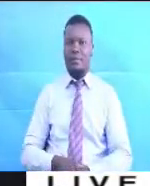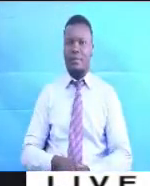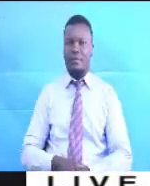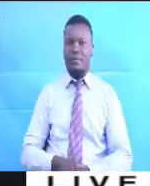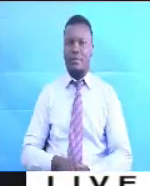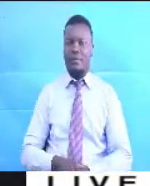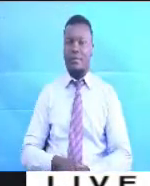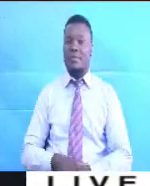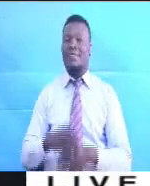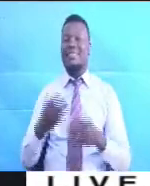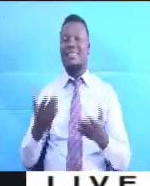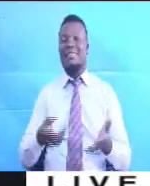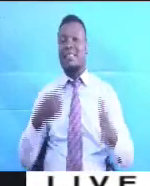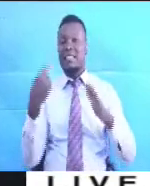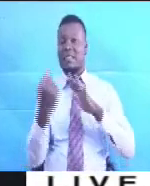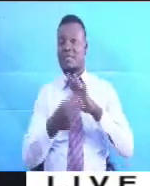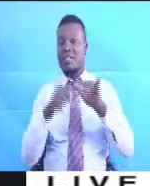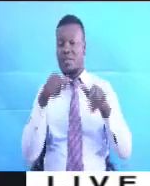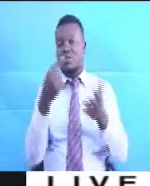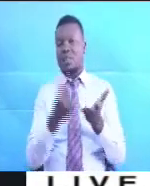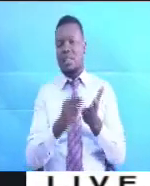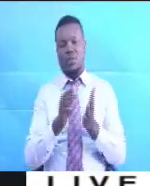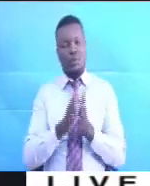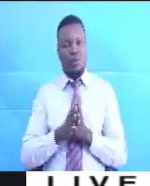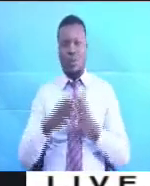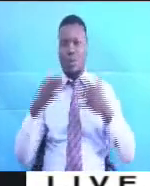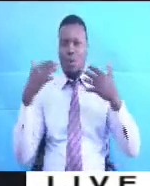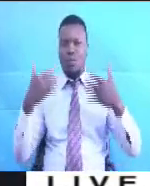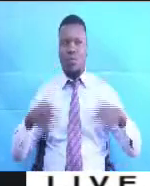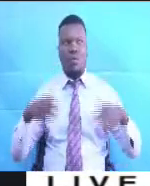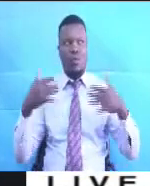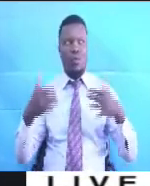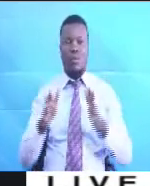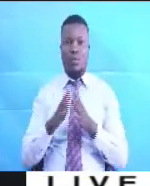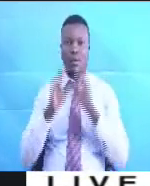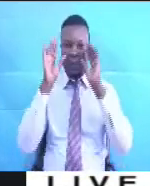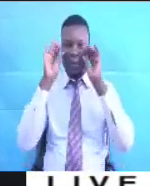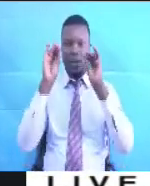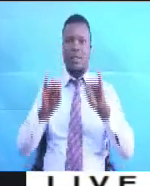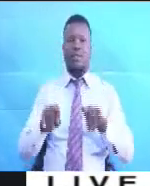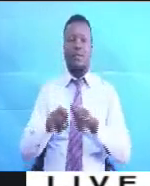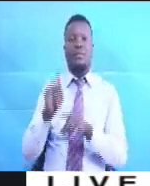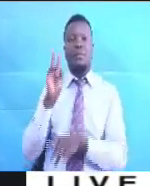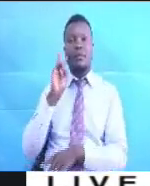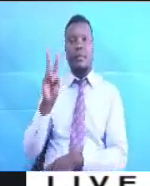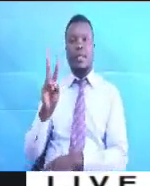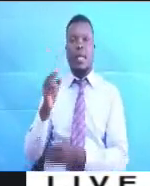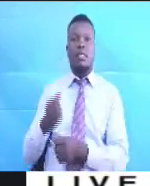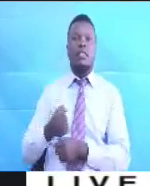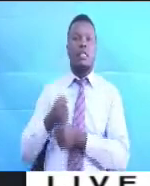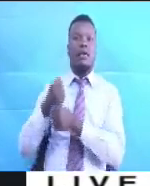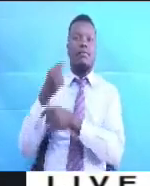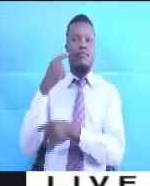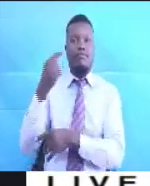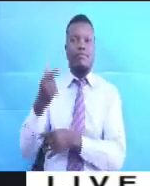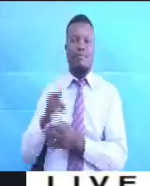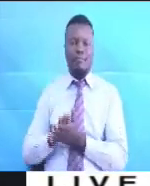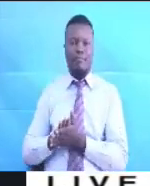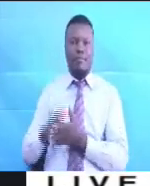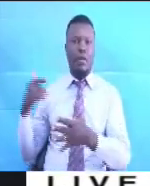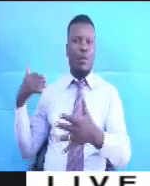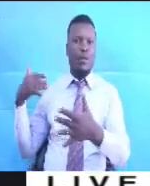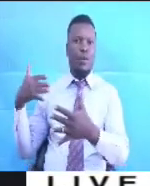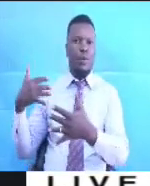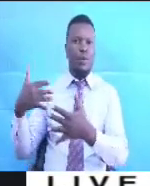Inflation in Uganda has been very stable. It's been low and stable for over